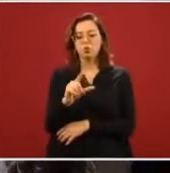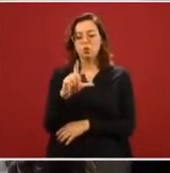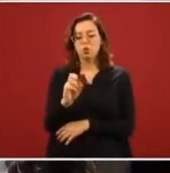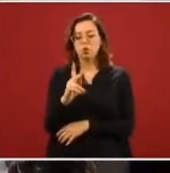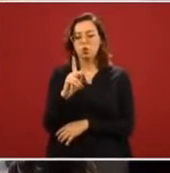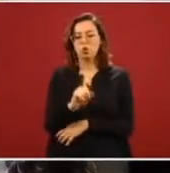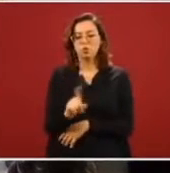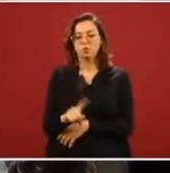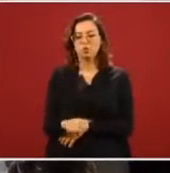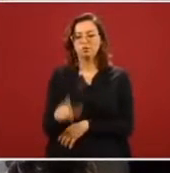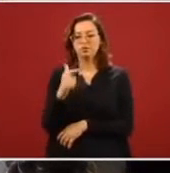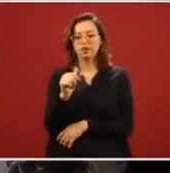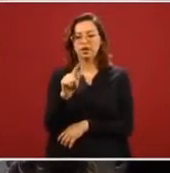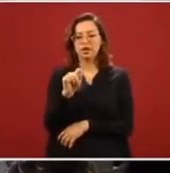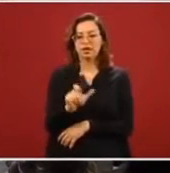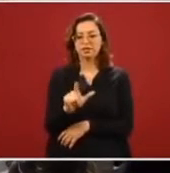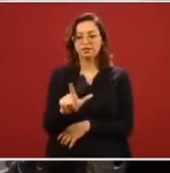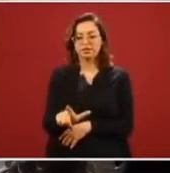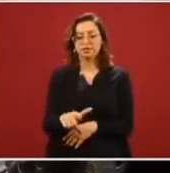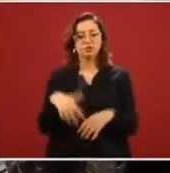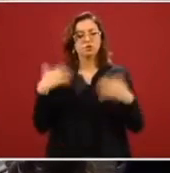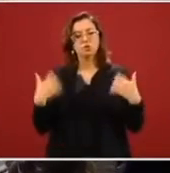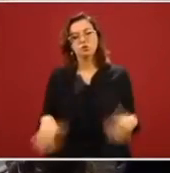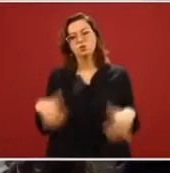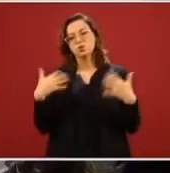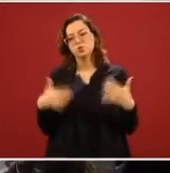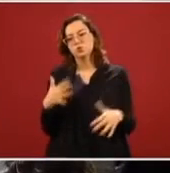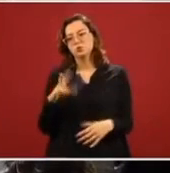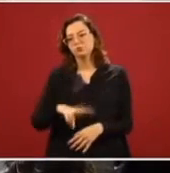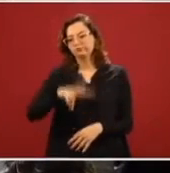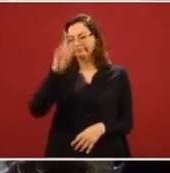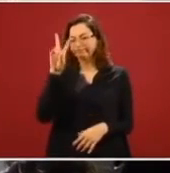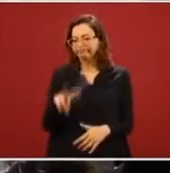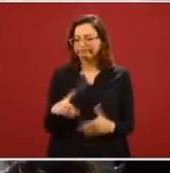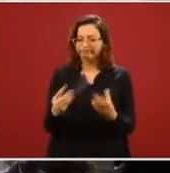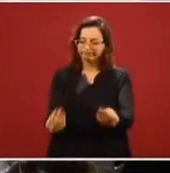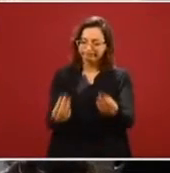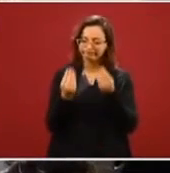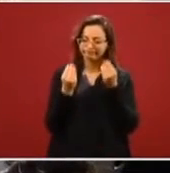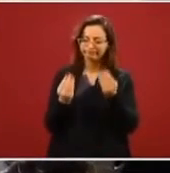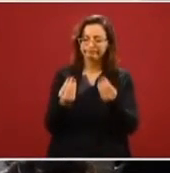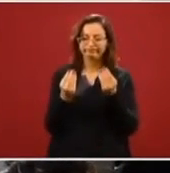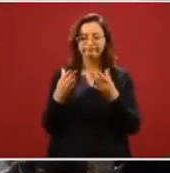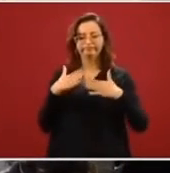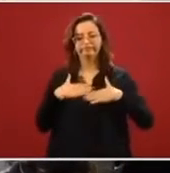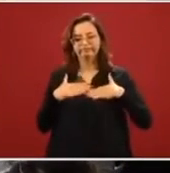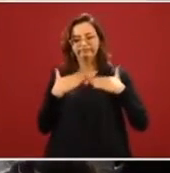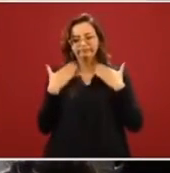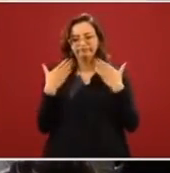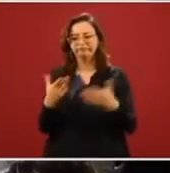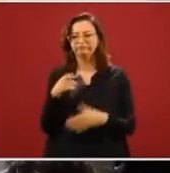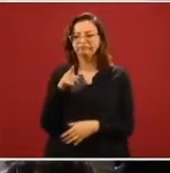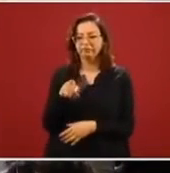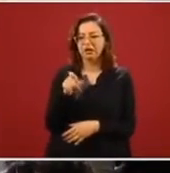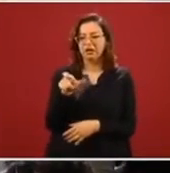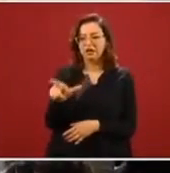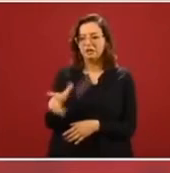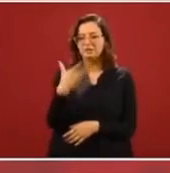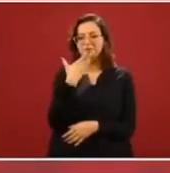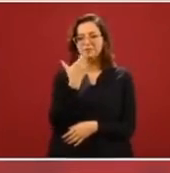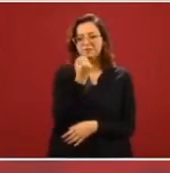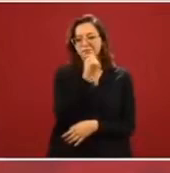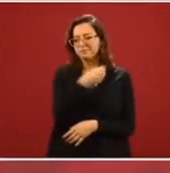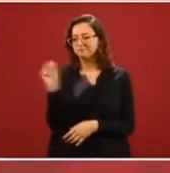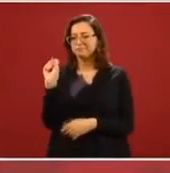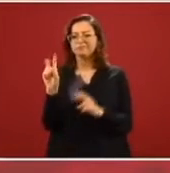the al que le Dr. tenemos Hugo toda la Lopez Cate, confianza, in whom we have all the porque confidence es un especialista because he is a en